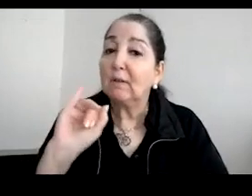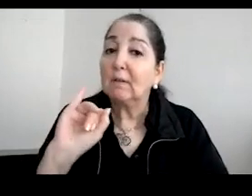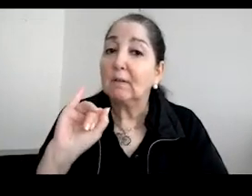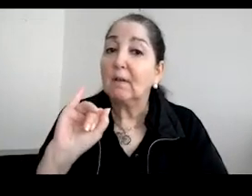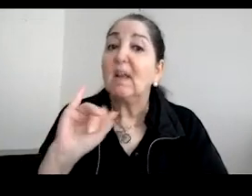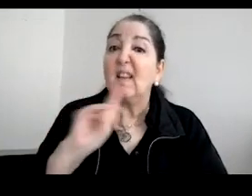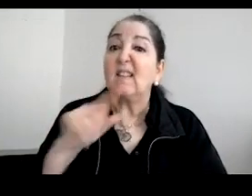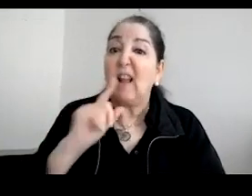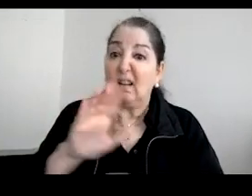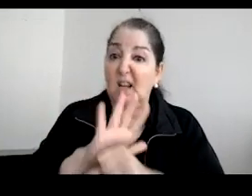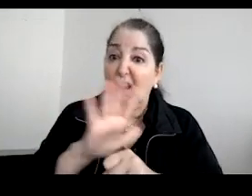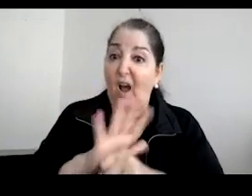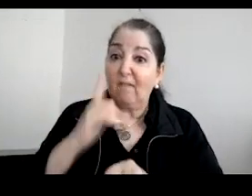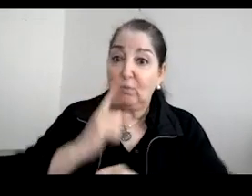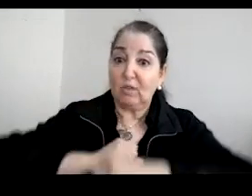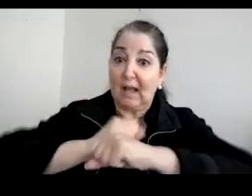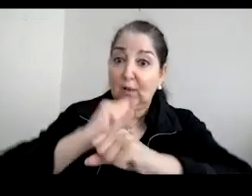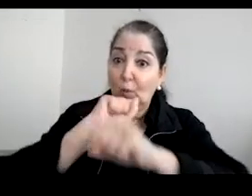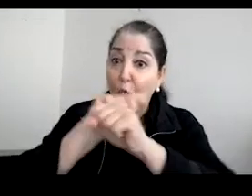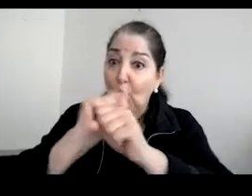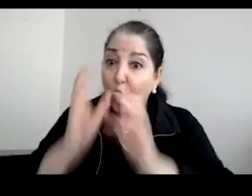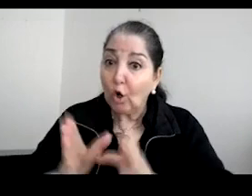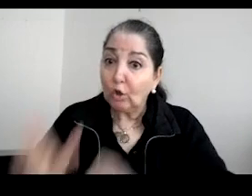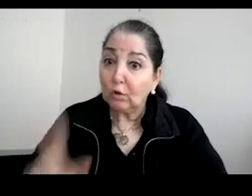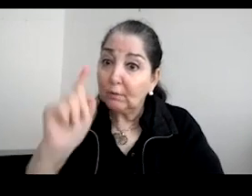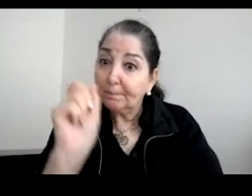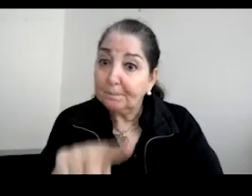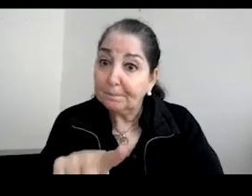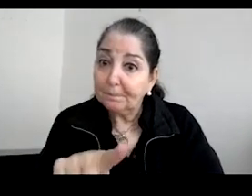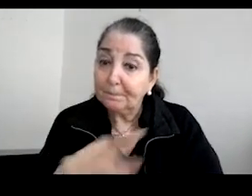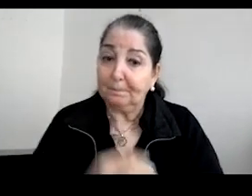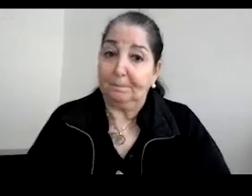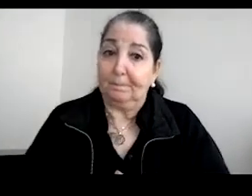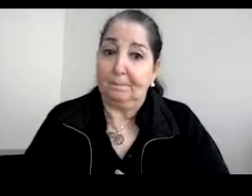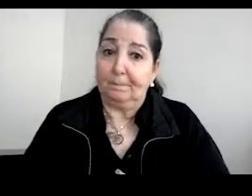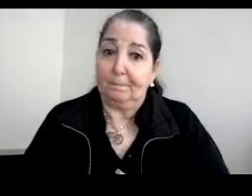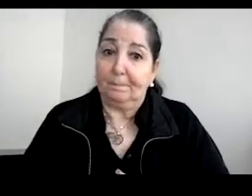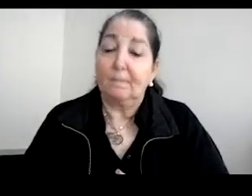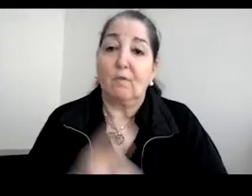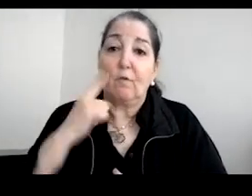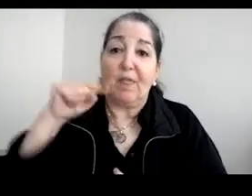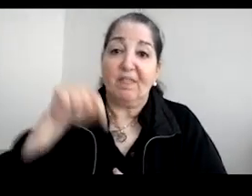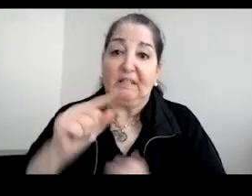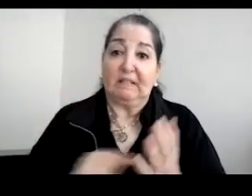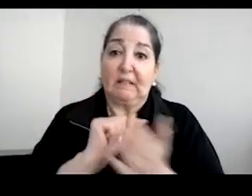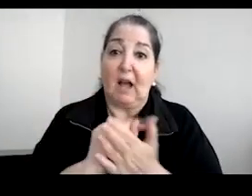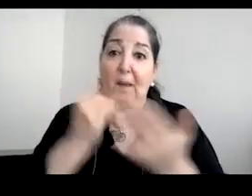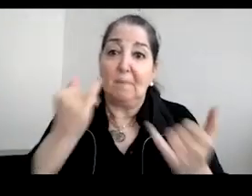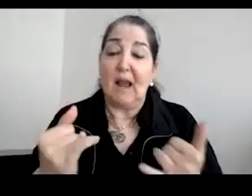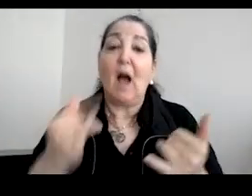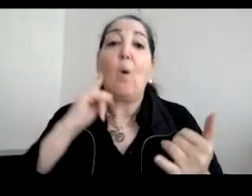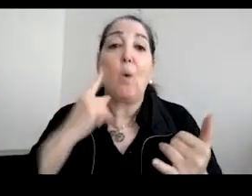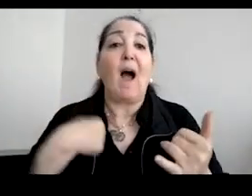of protecting workers from the harm of this COVID crisis-induced recession that we're now going